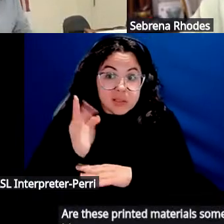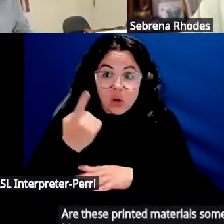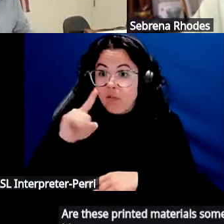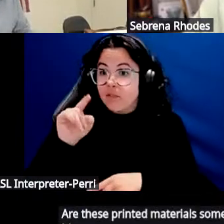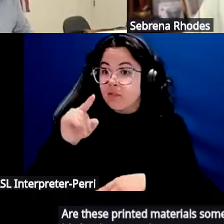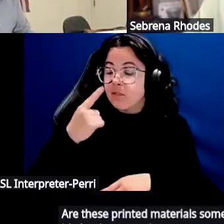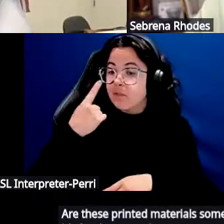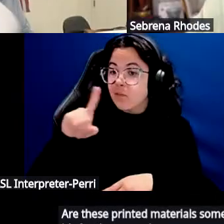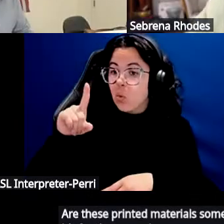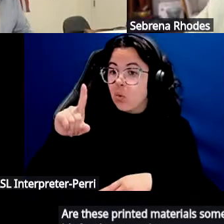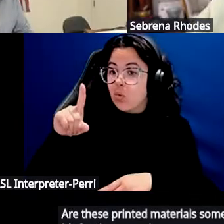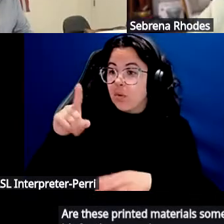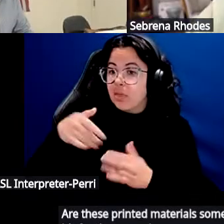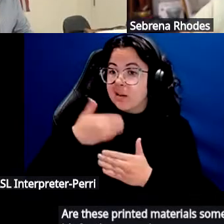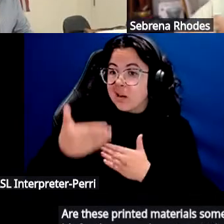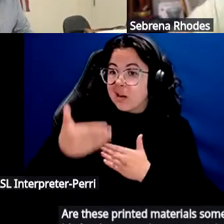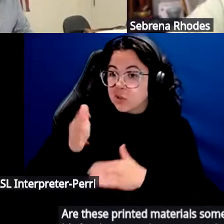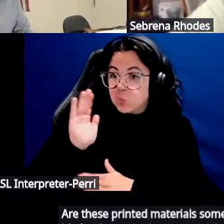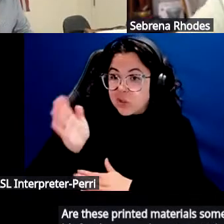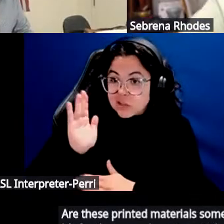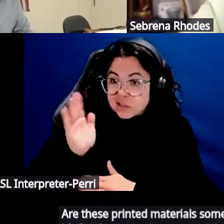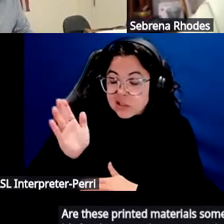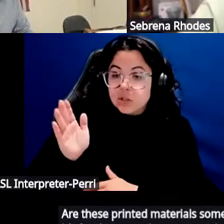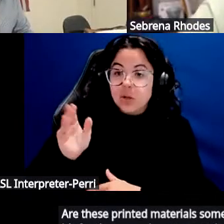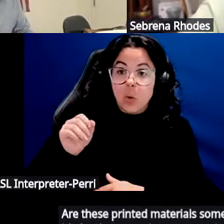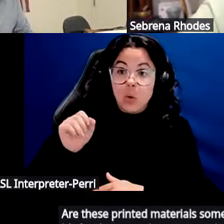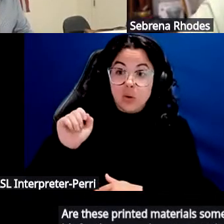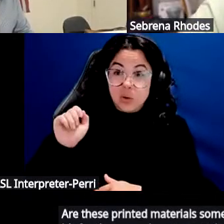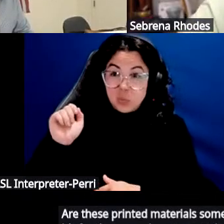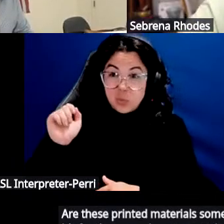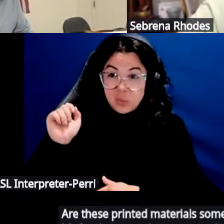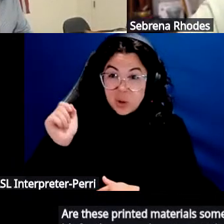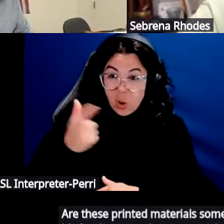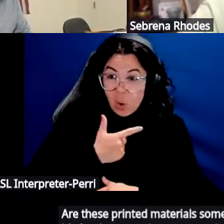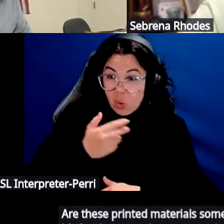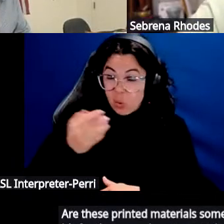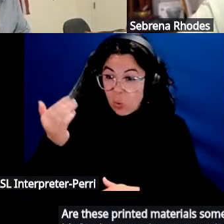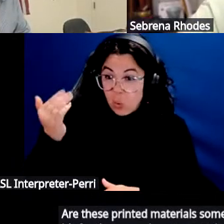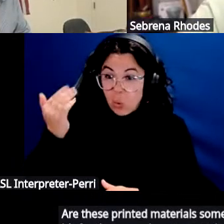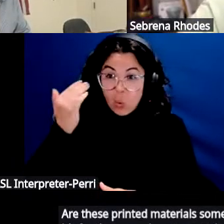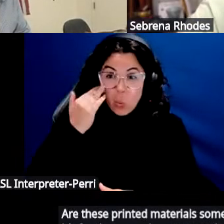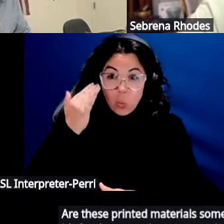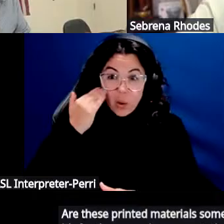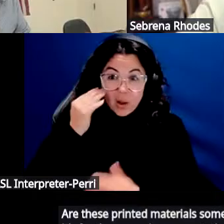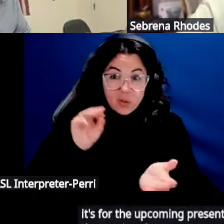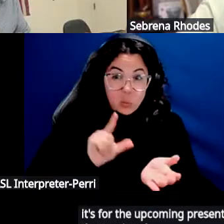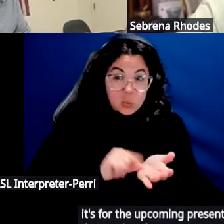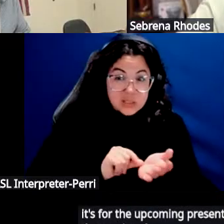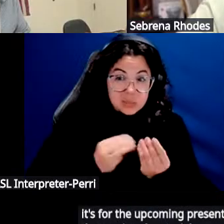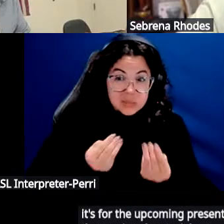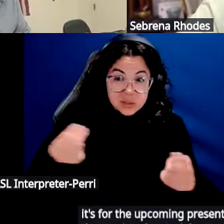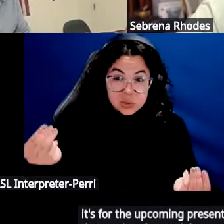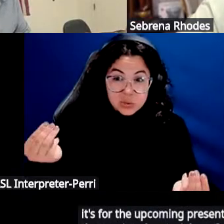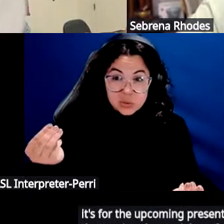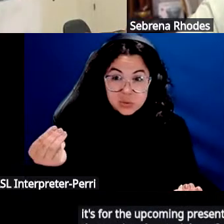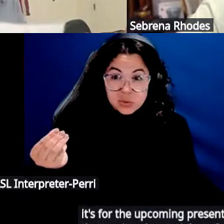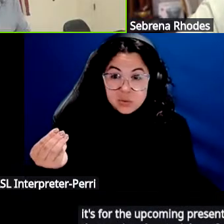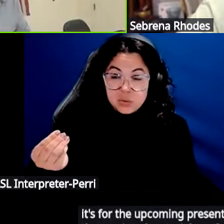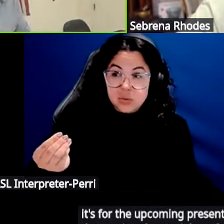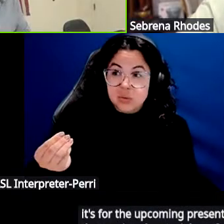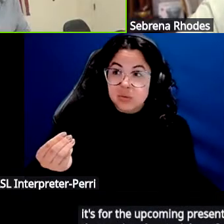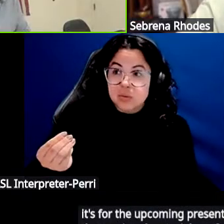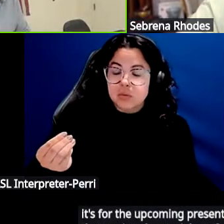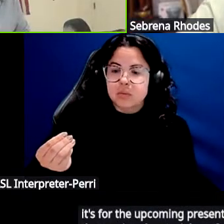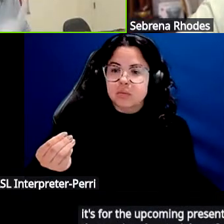upcoming presentations? Or are we all aware of what these printed materials are? These